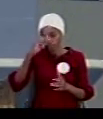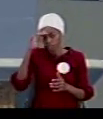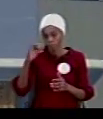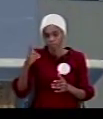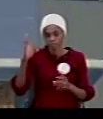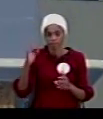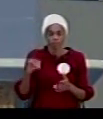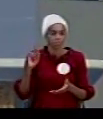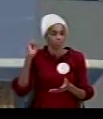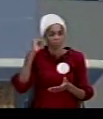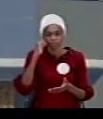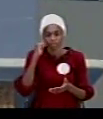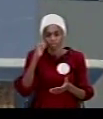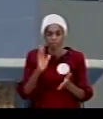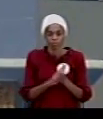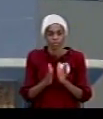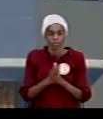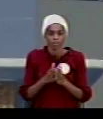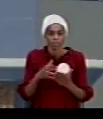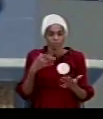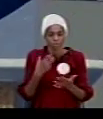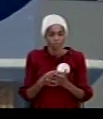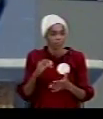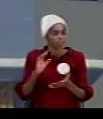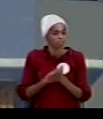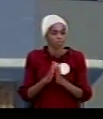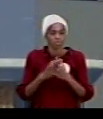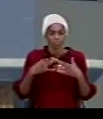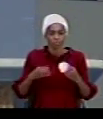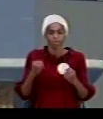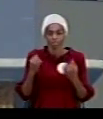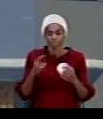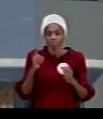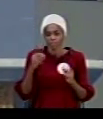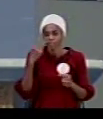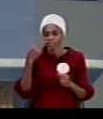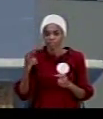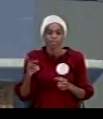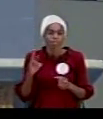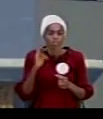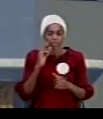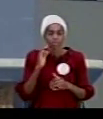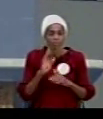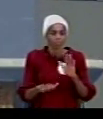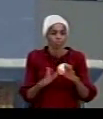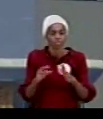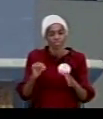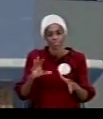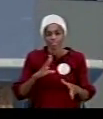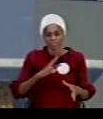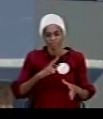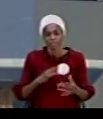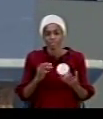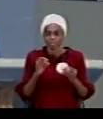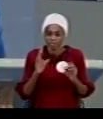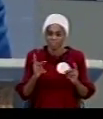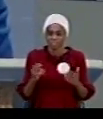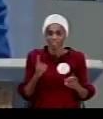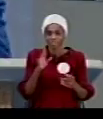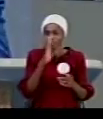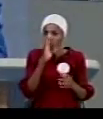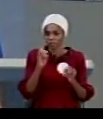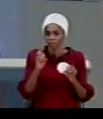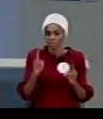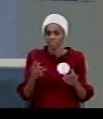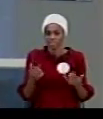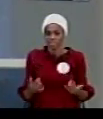became well, she became healed, and now you can see her walking and she's fine. You will be fine tonight. In the name